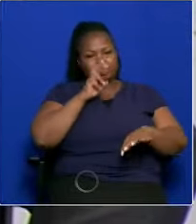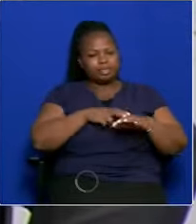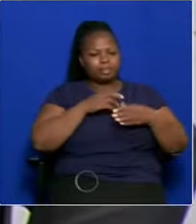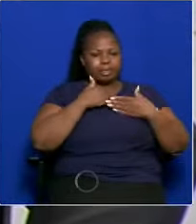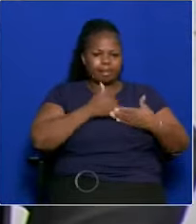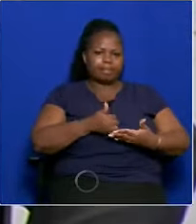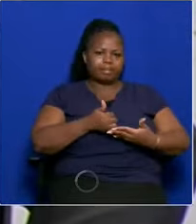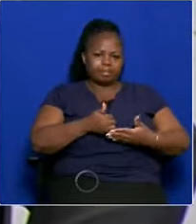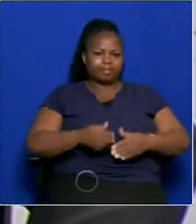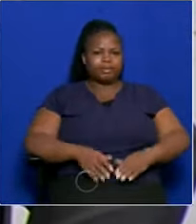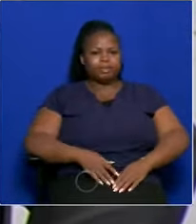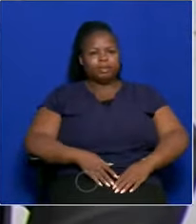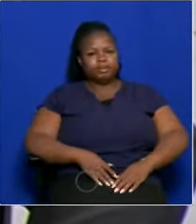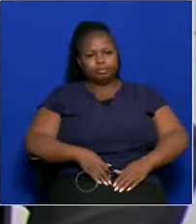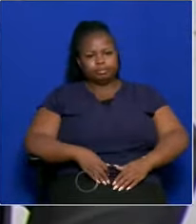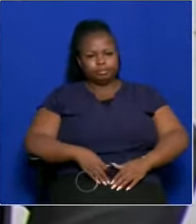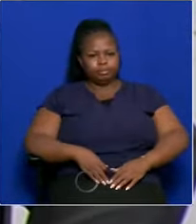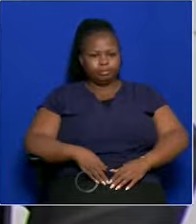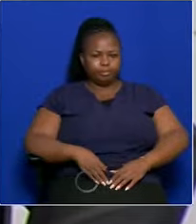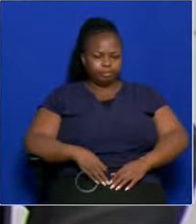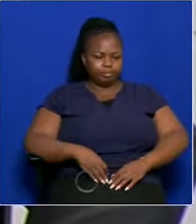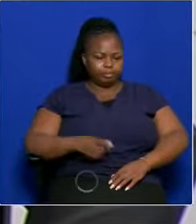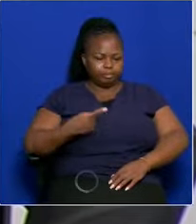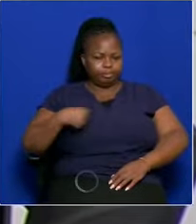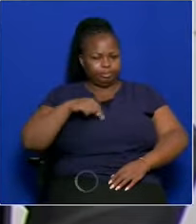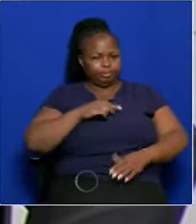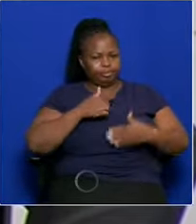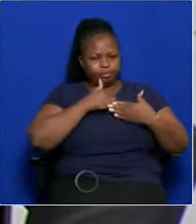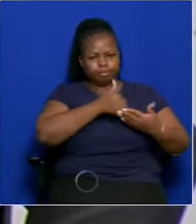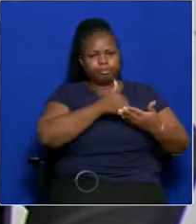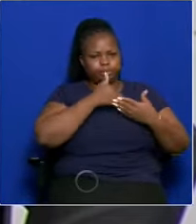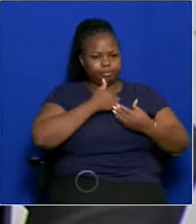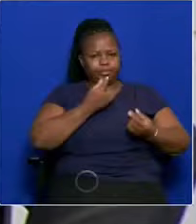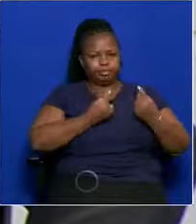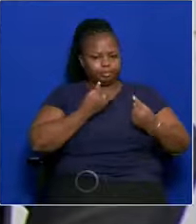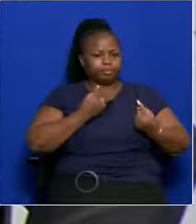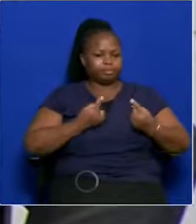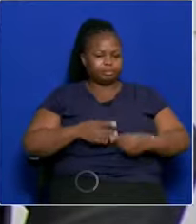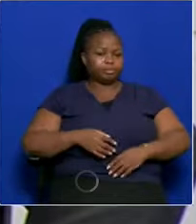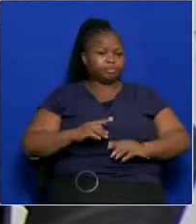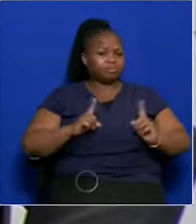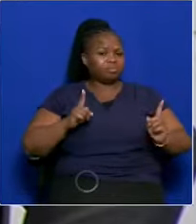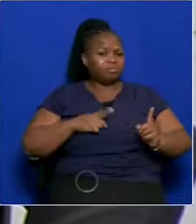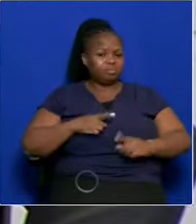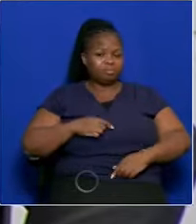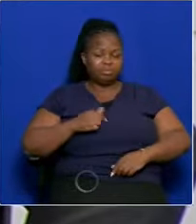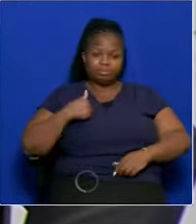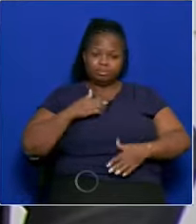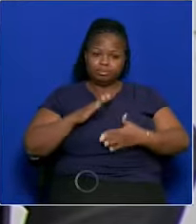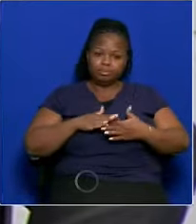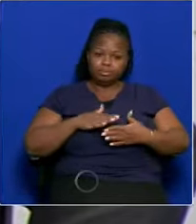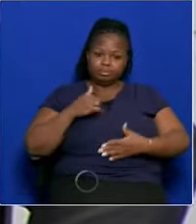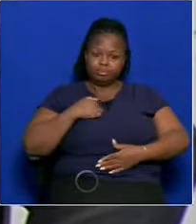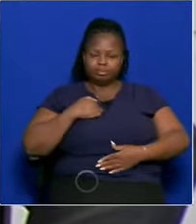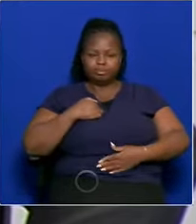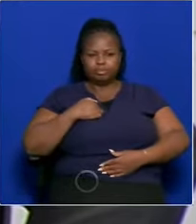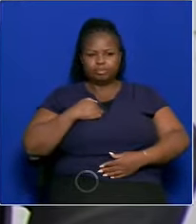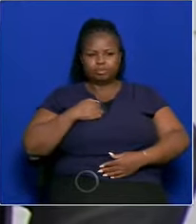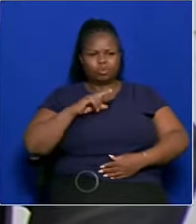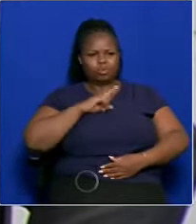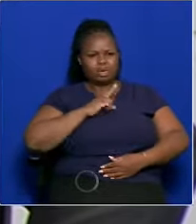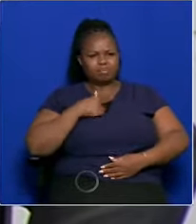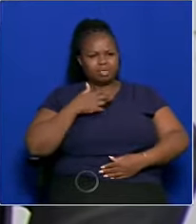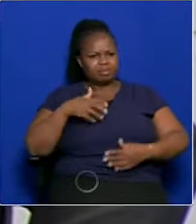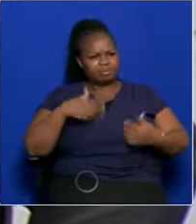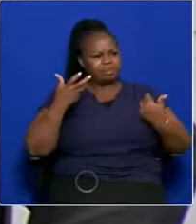beings, we will assist each other. But my reasoning was, and what makes me angry, what I was trying